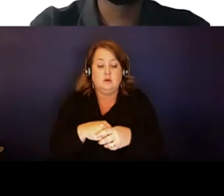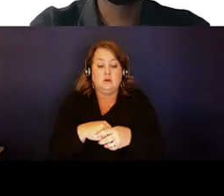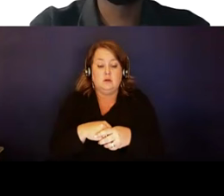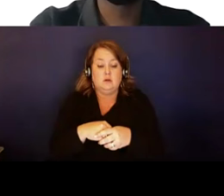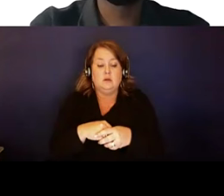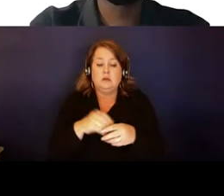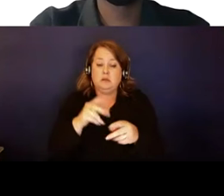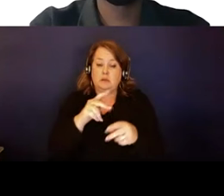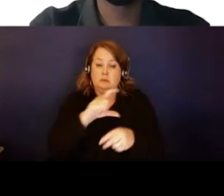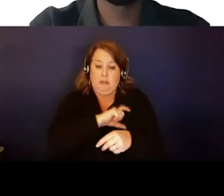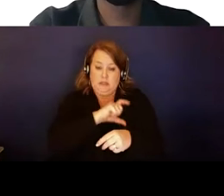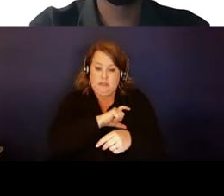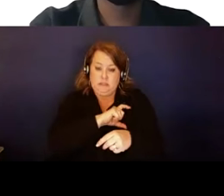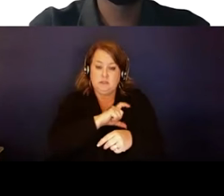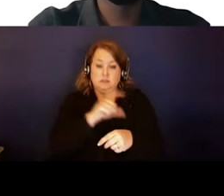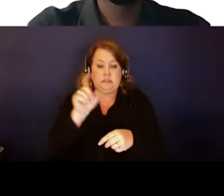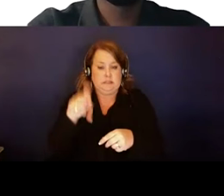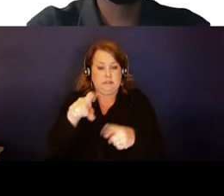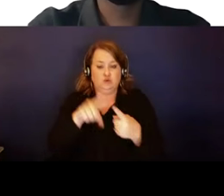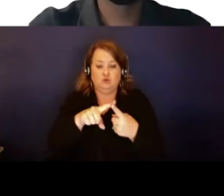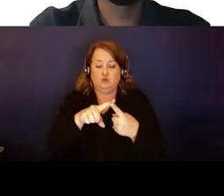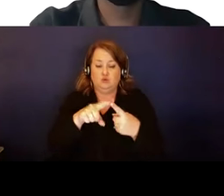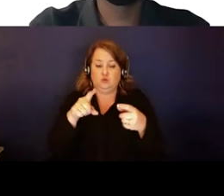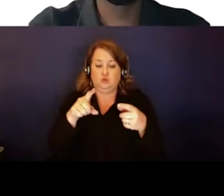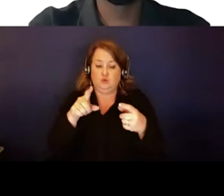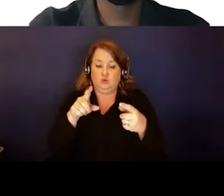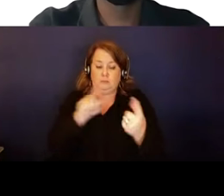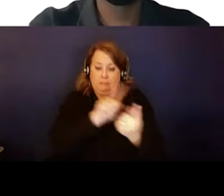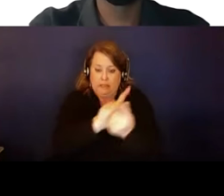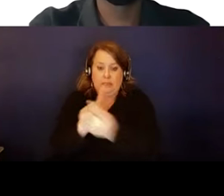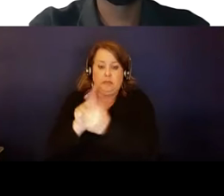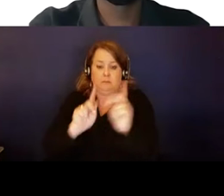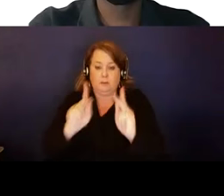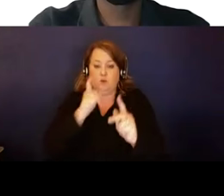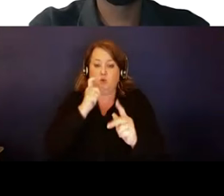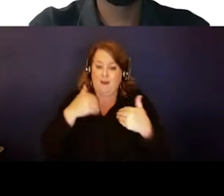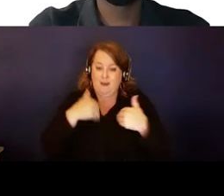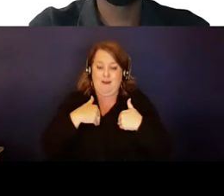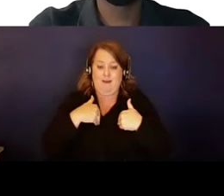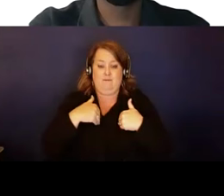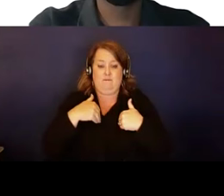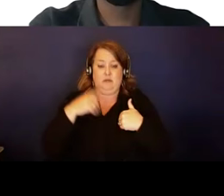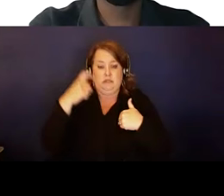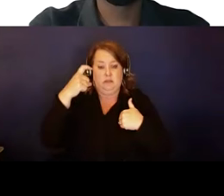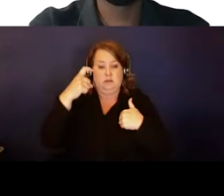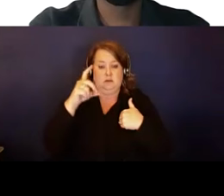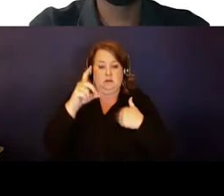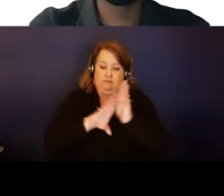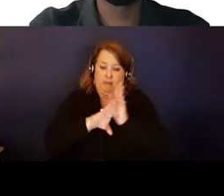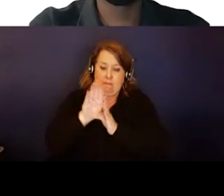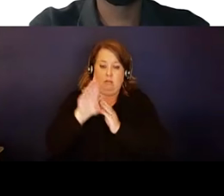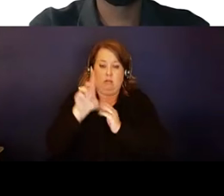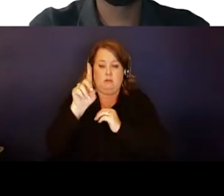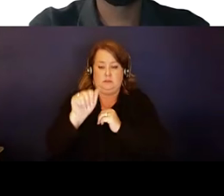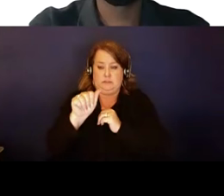police officers need to meet people with developmental disabilities and get to know us and who we are